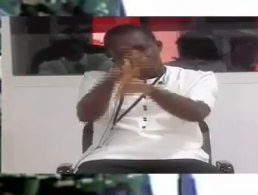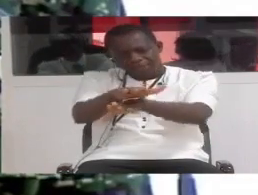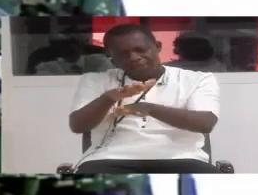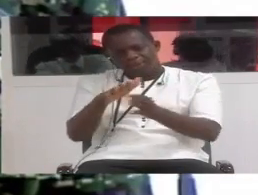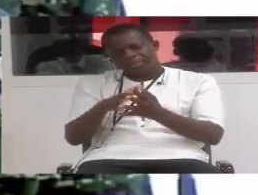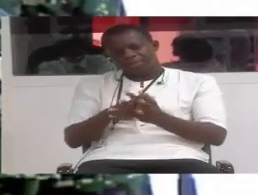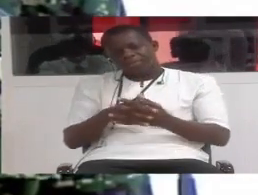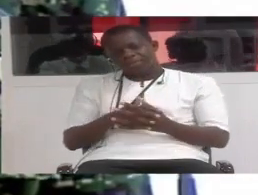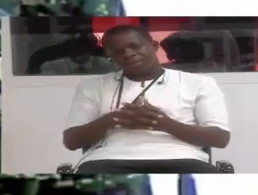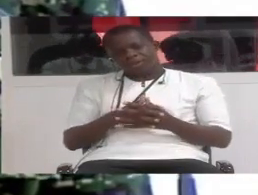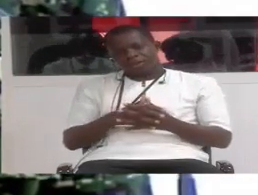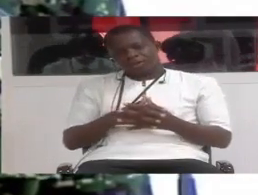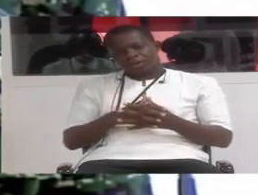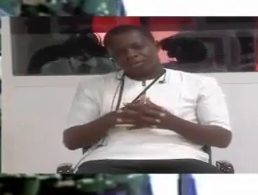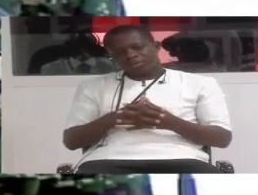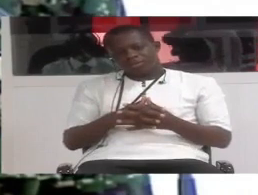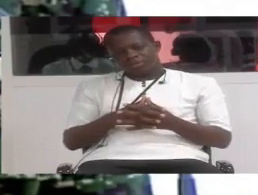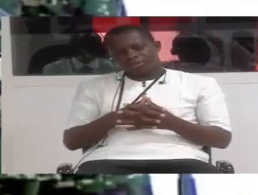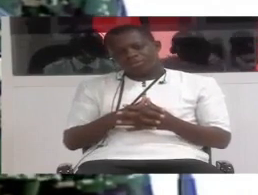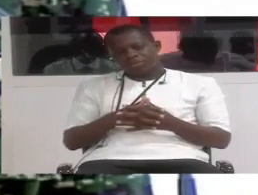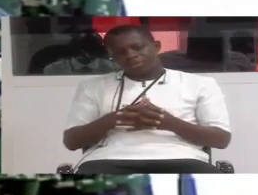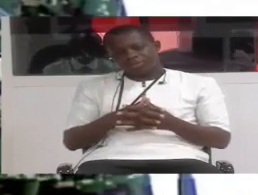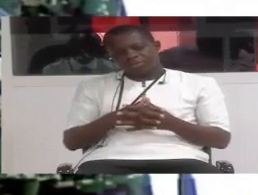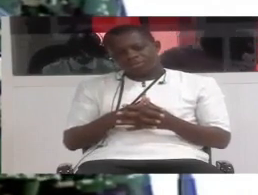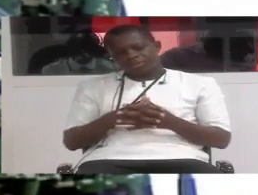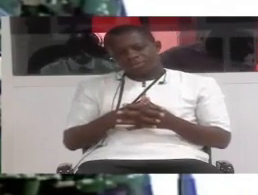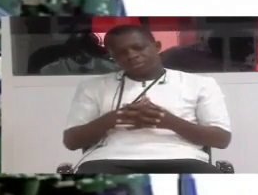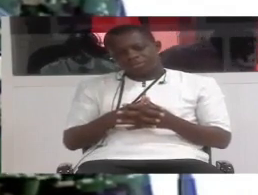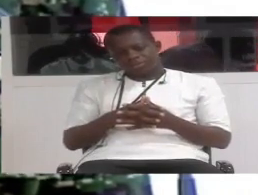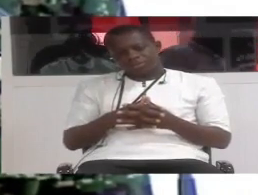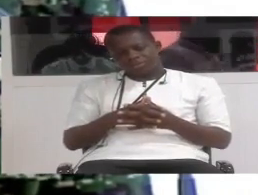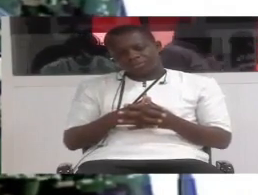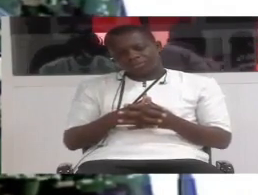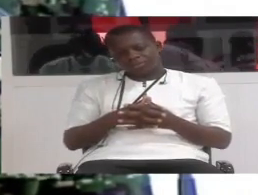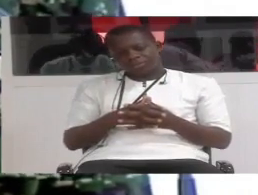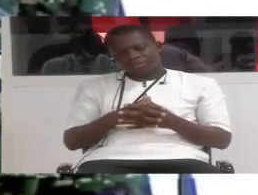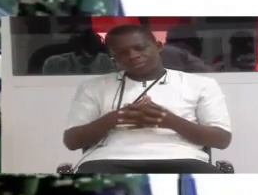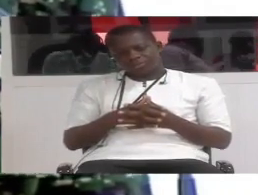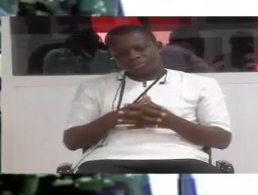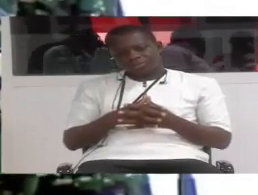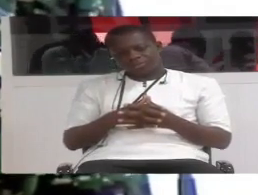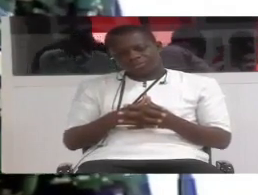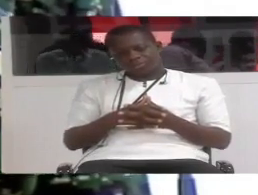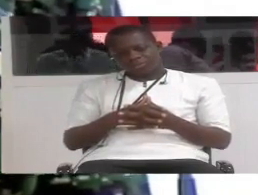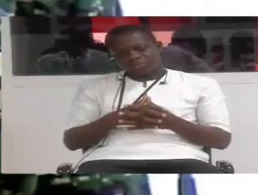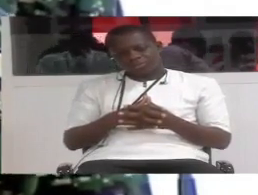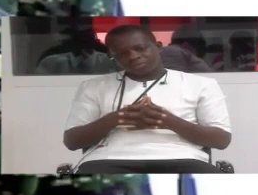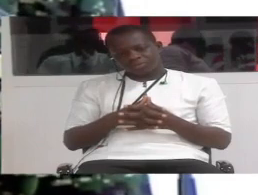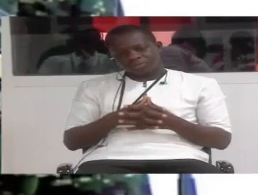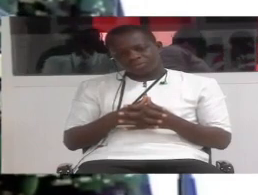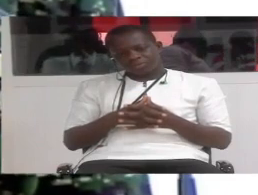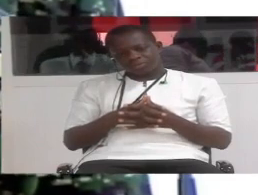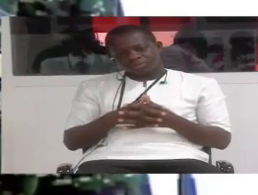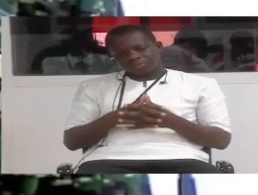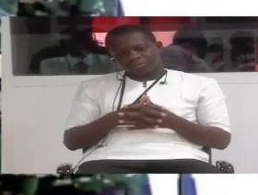xamne dañ leen até luwané nañ leen rey suñ leen reyé ndax ñooñu amuñ cër pour ñu sul leen niñ wara